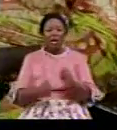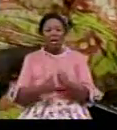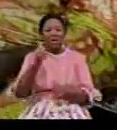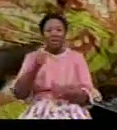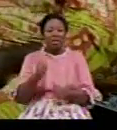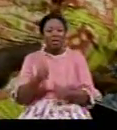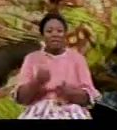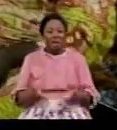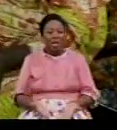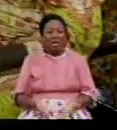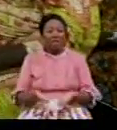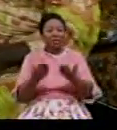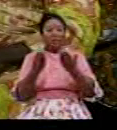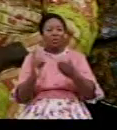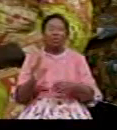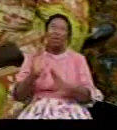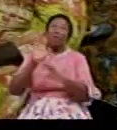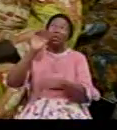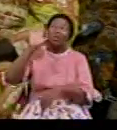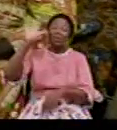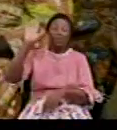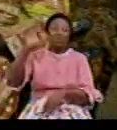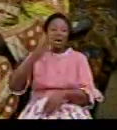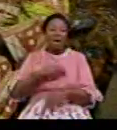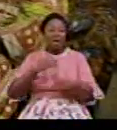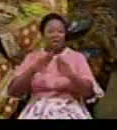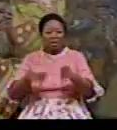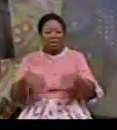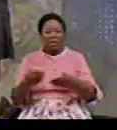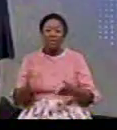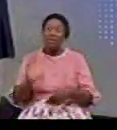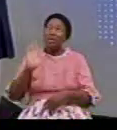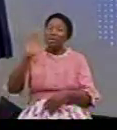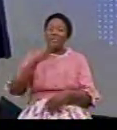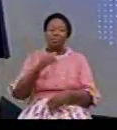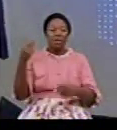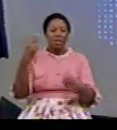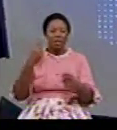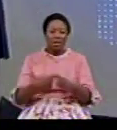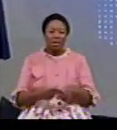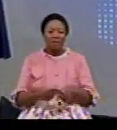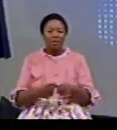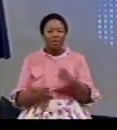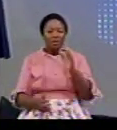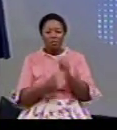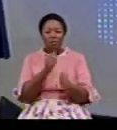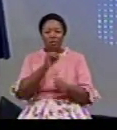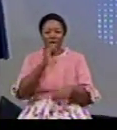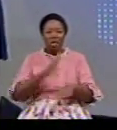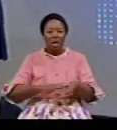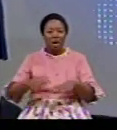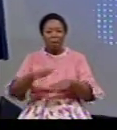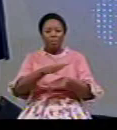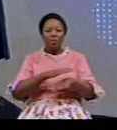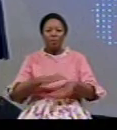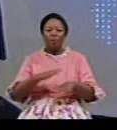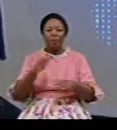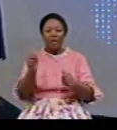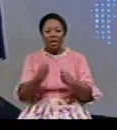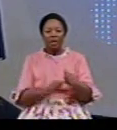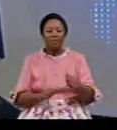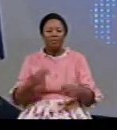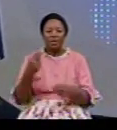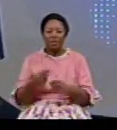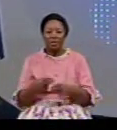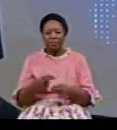of self-will. And you live after this crusade in rebellion against the Lord. When